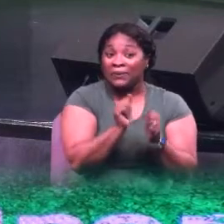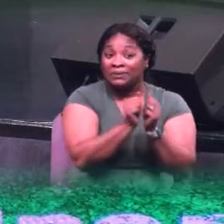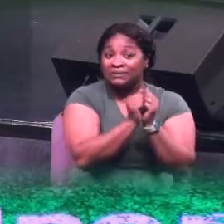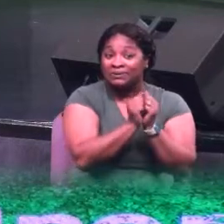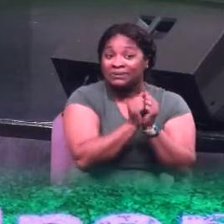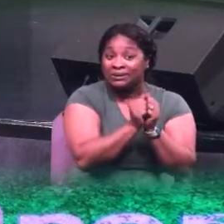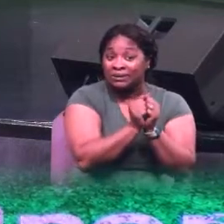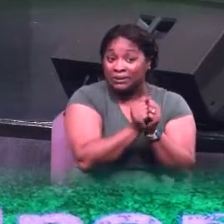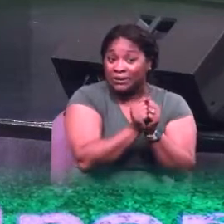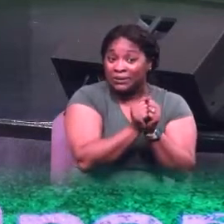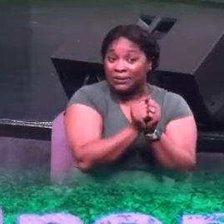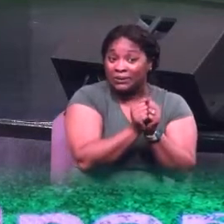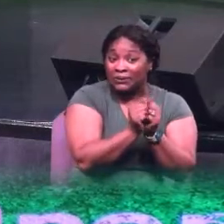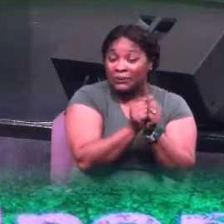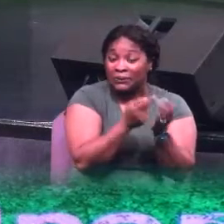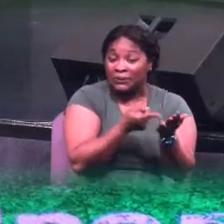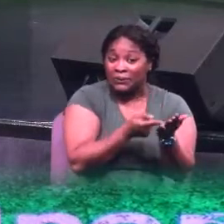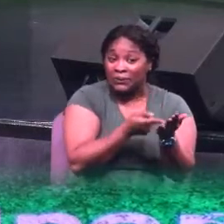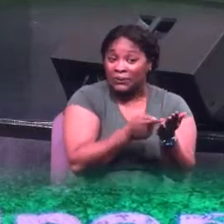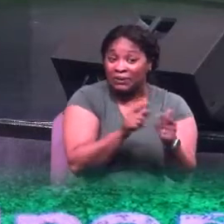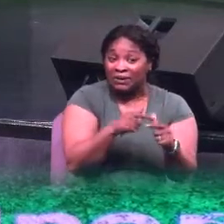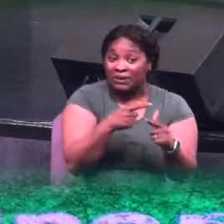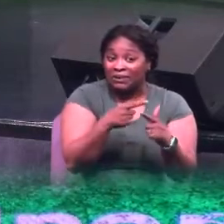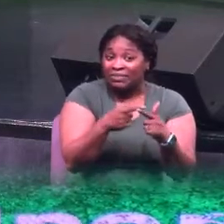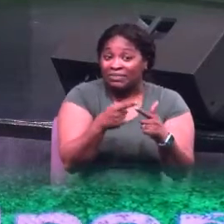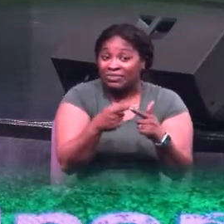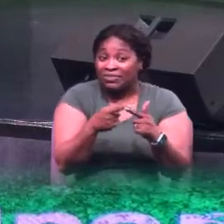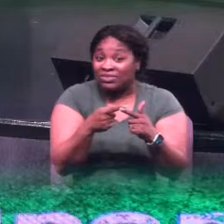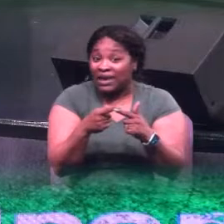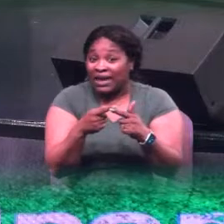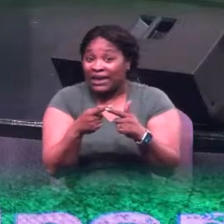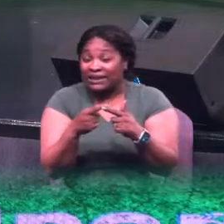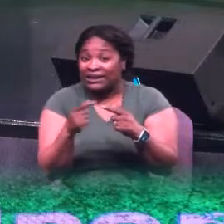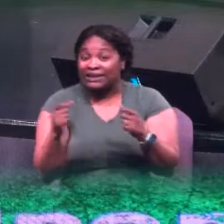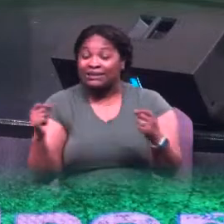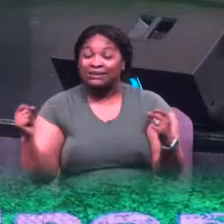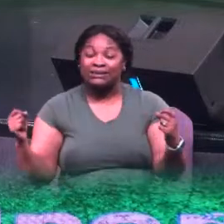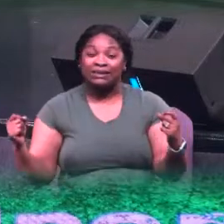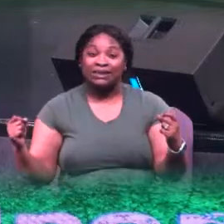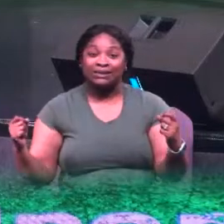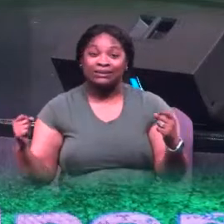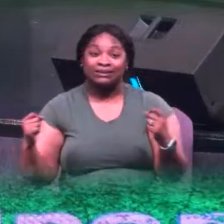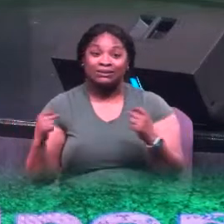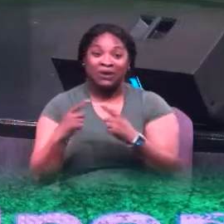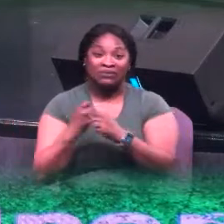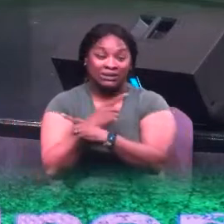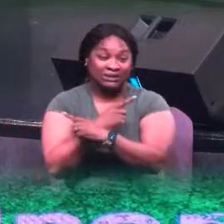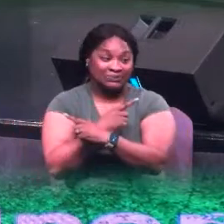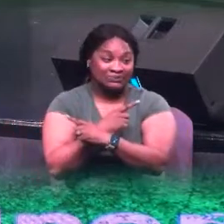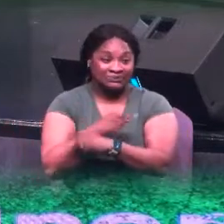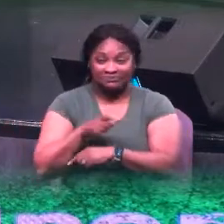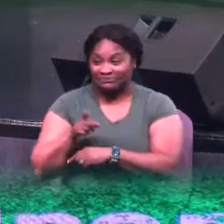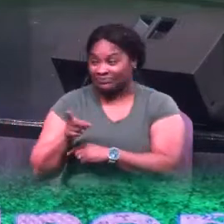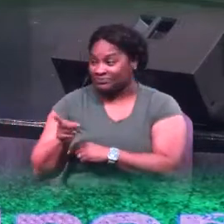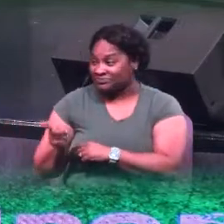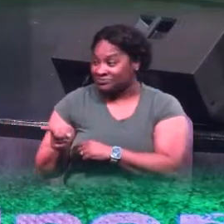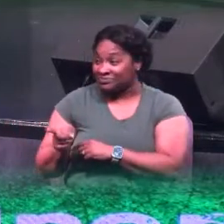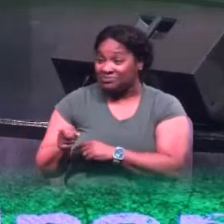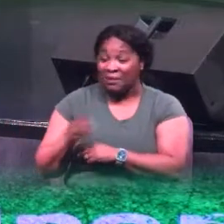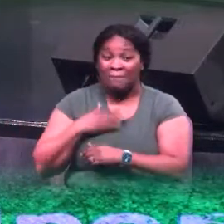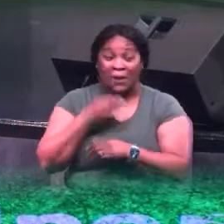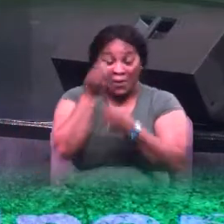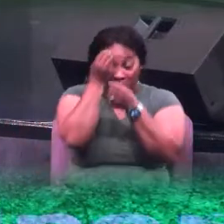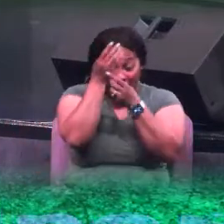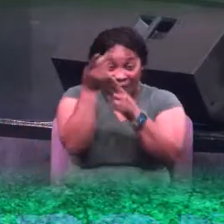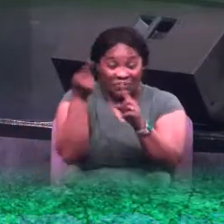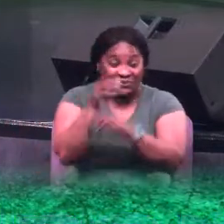when they cooperate with the word, then there is a confrontation. Wow, my obedience